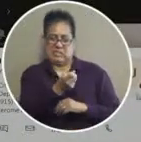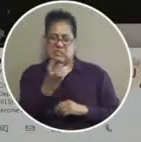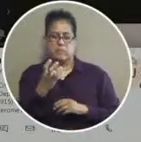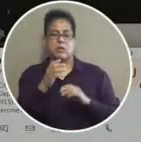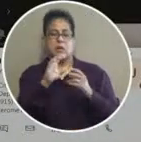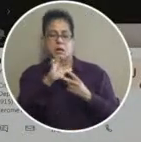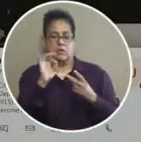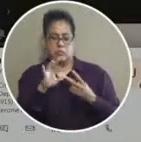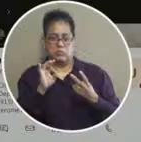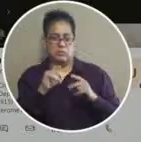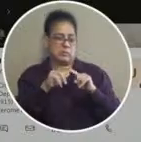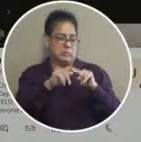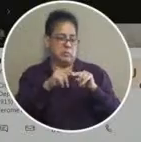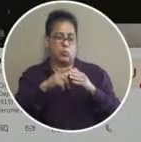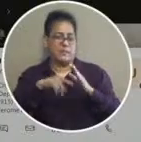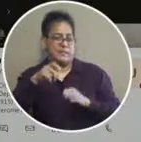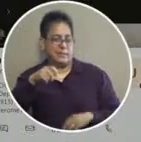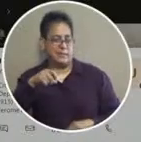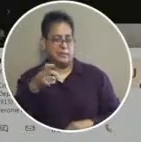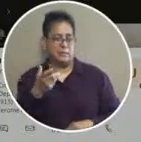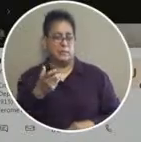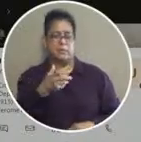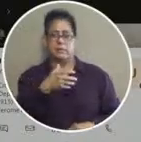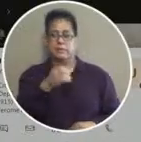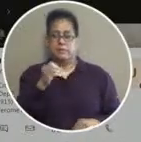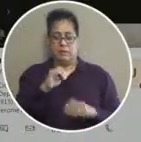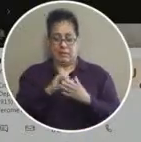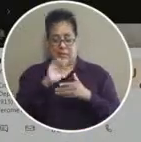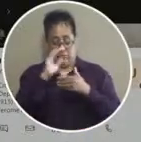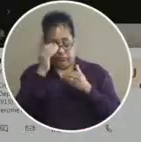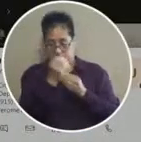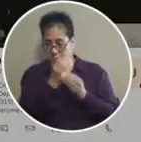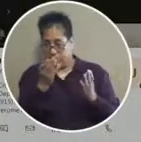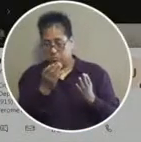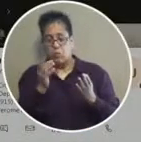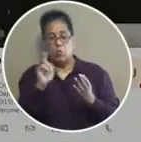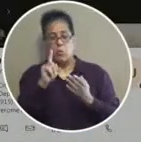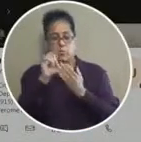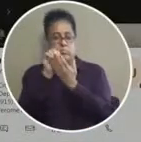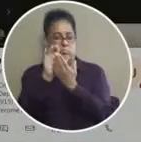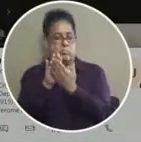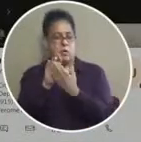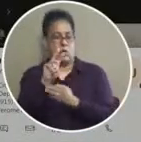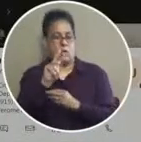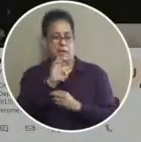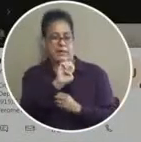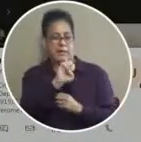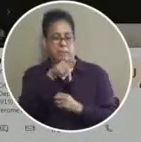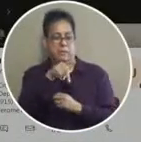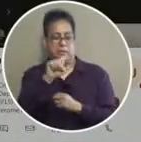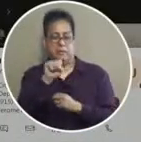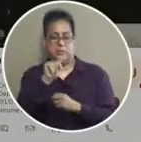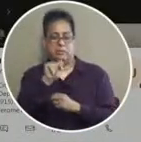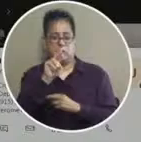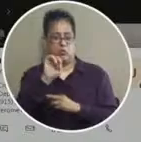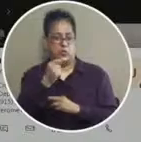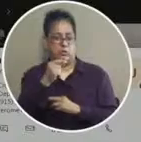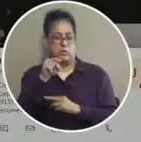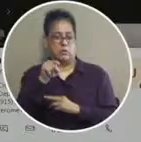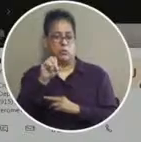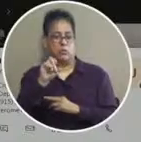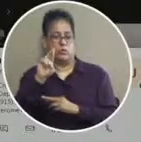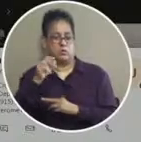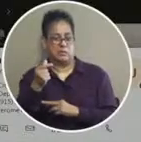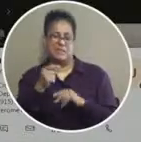options that are available depending on what the need is. And all that information, again, we have on our website, epstrong.org. So depending on what